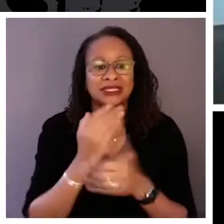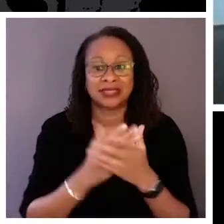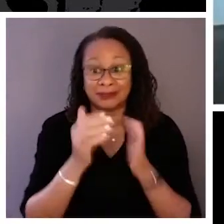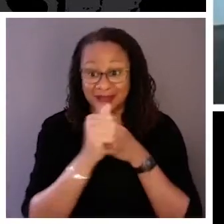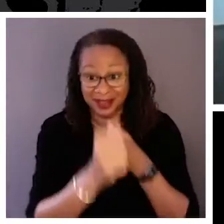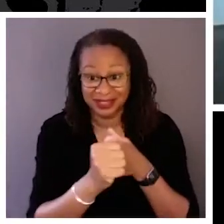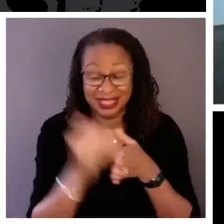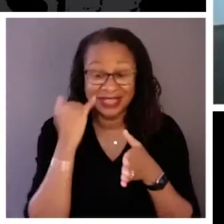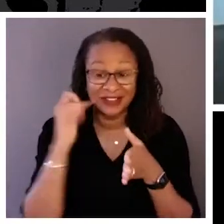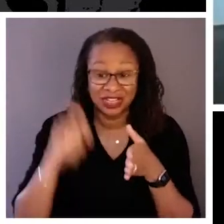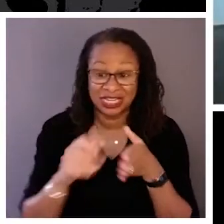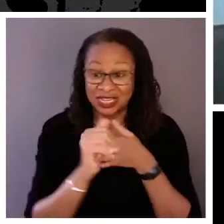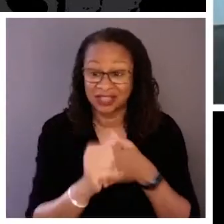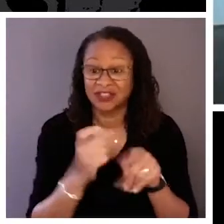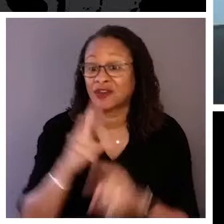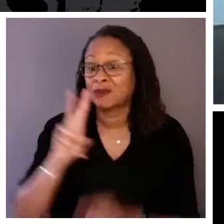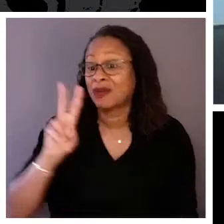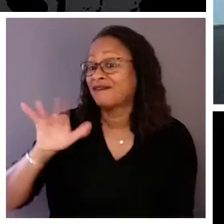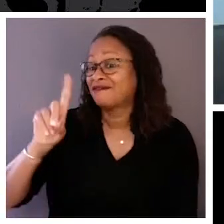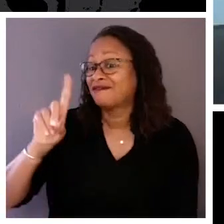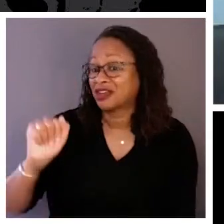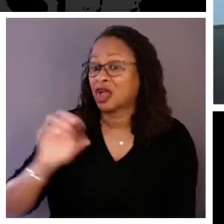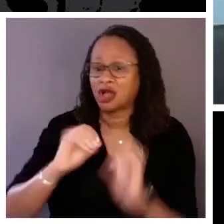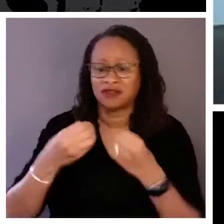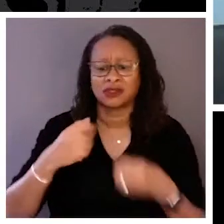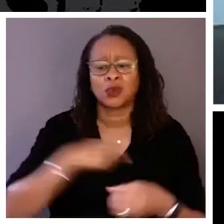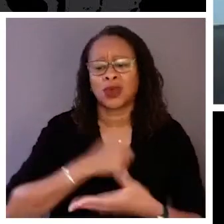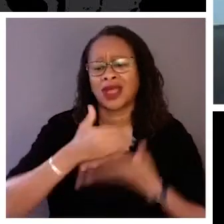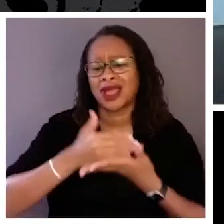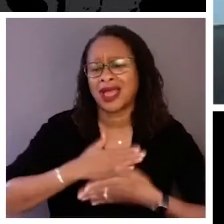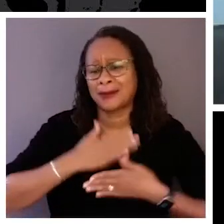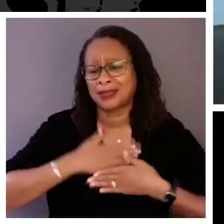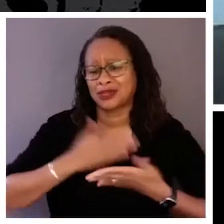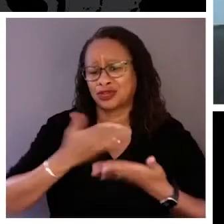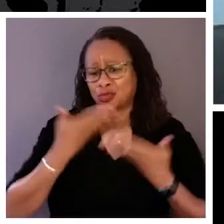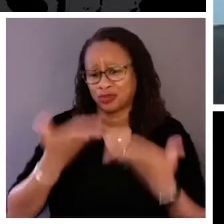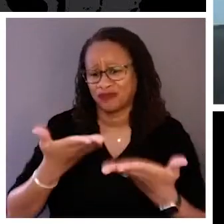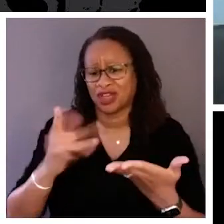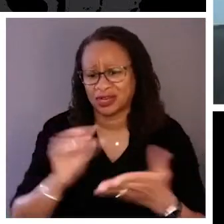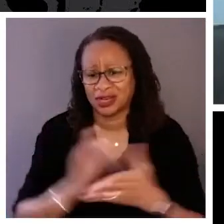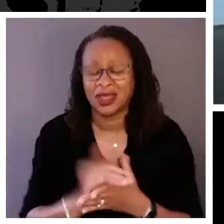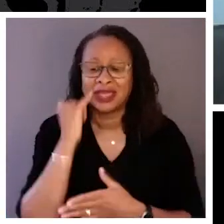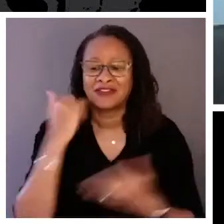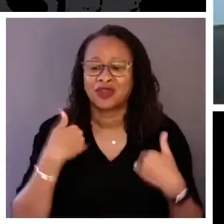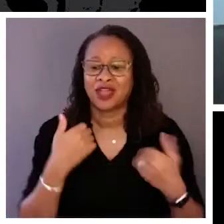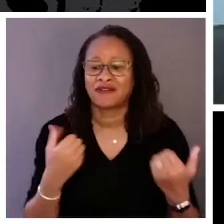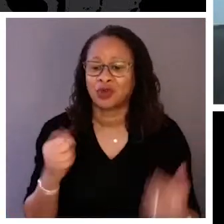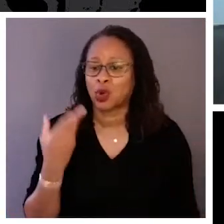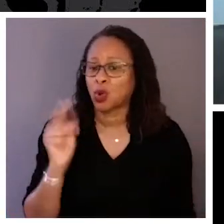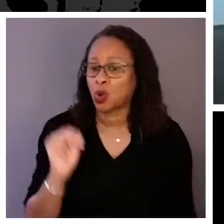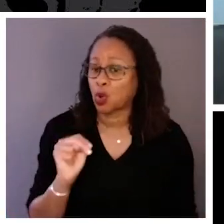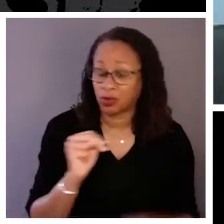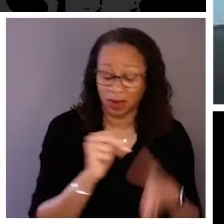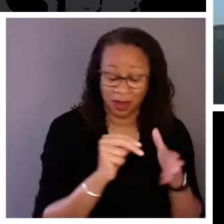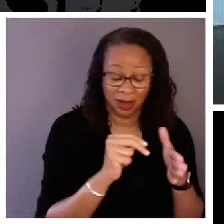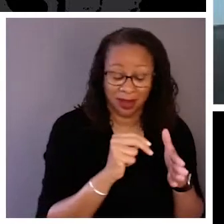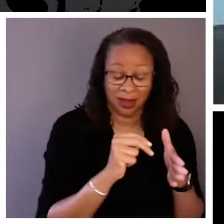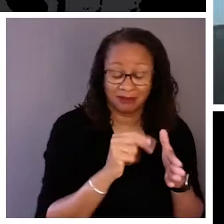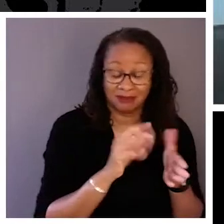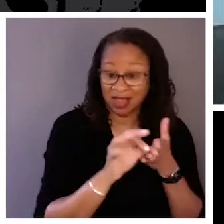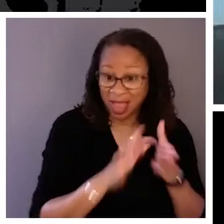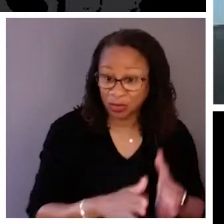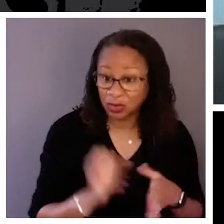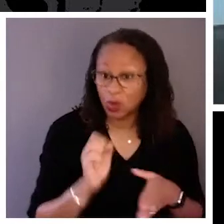some guidance from the VITA office, we'll be happy to provide it. If you have your own tax accountant or you've used someone in the